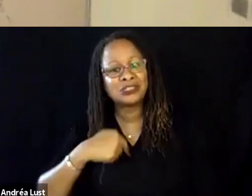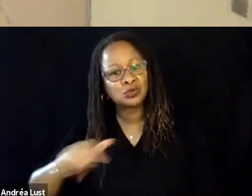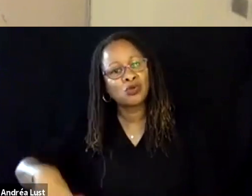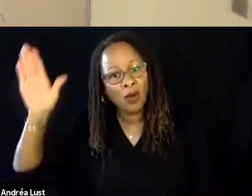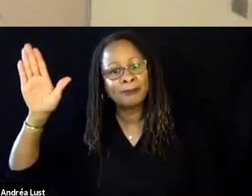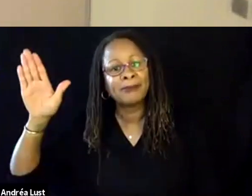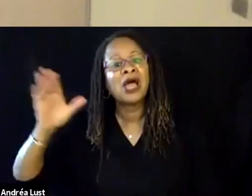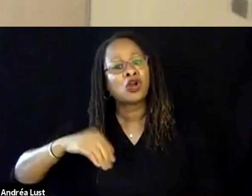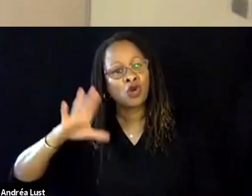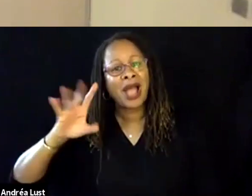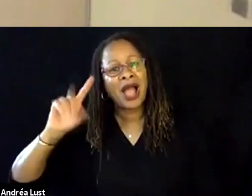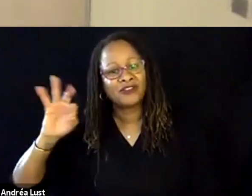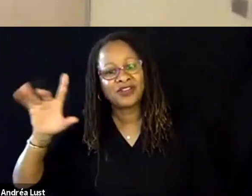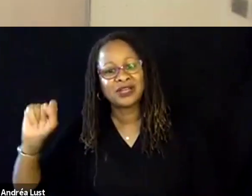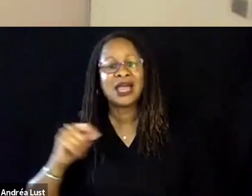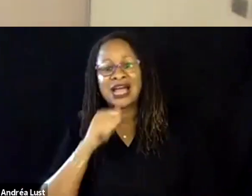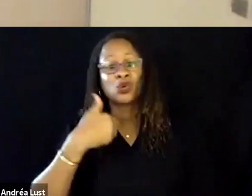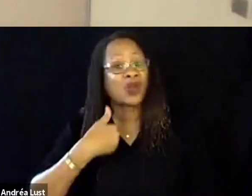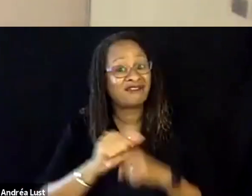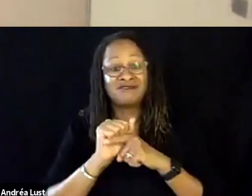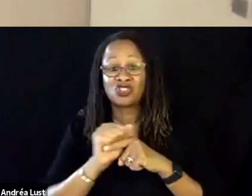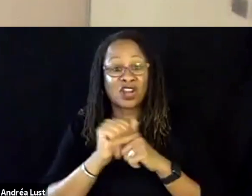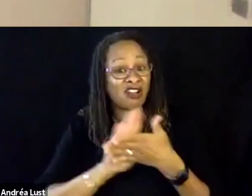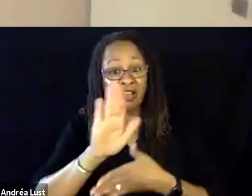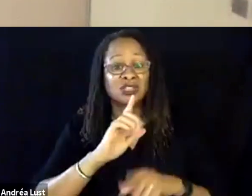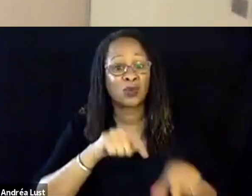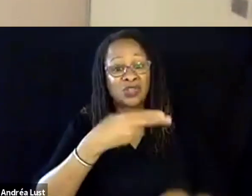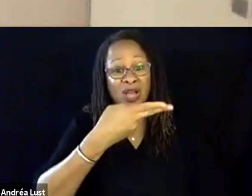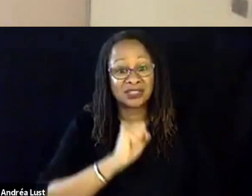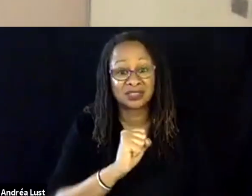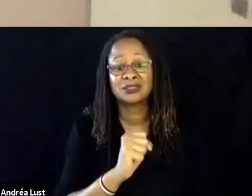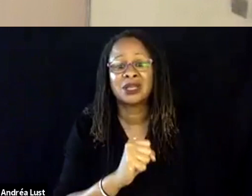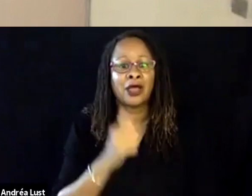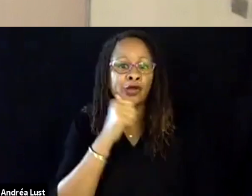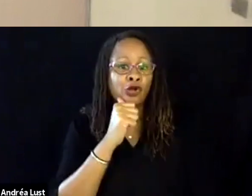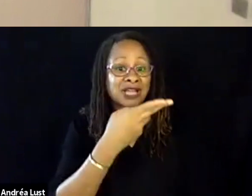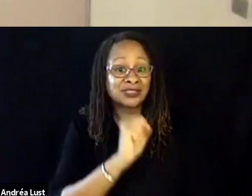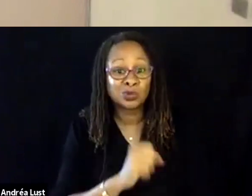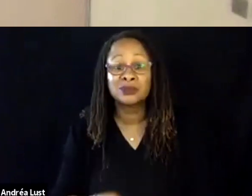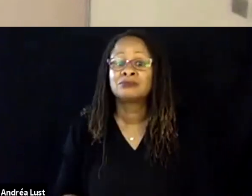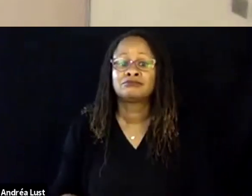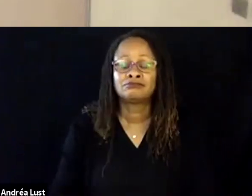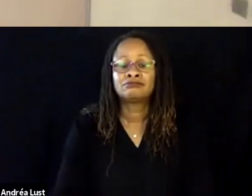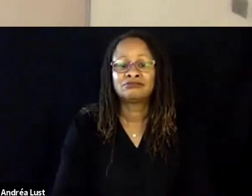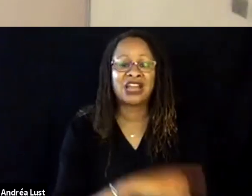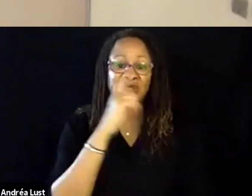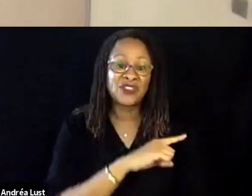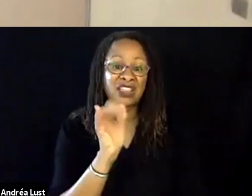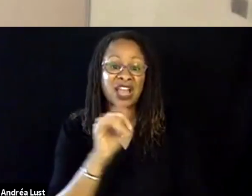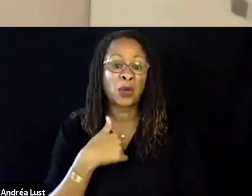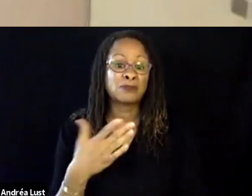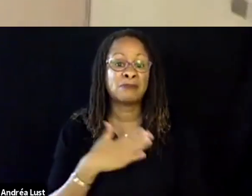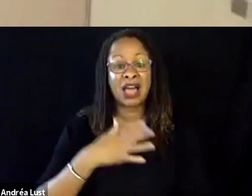to grow out of it, because I have no college training. I went to high school at the girls' high, and I was just faking like I was my dad, who was a